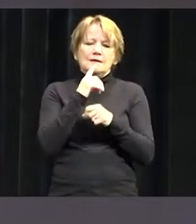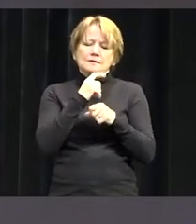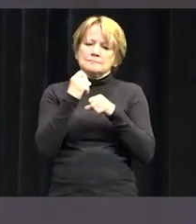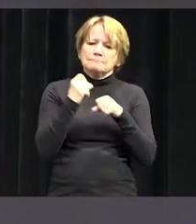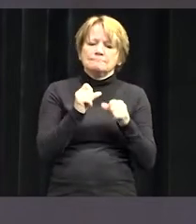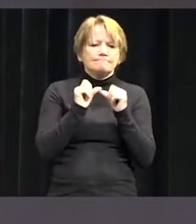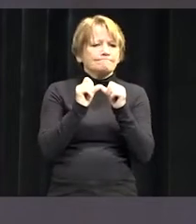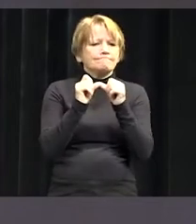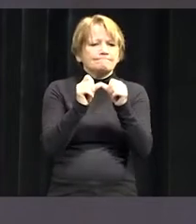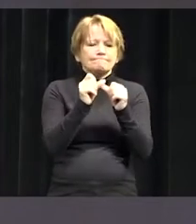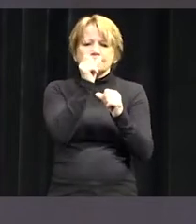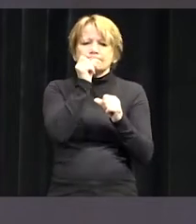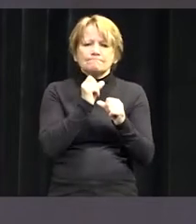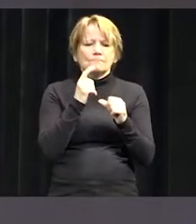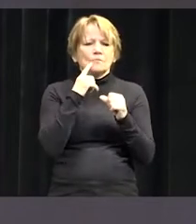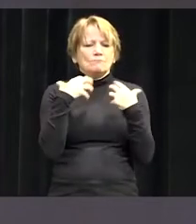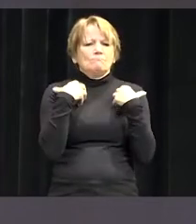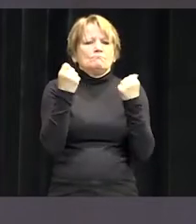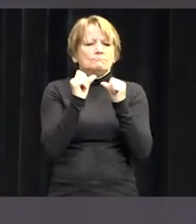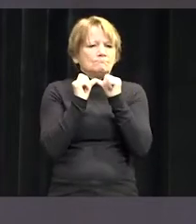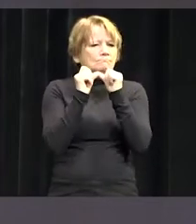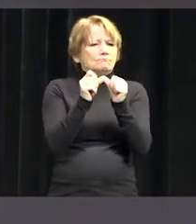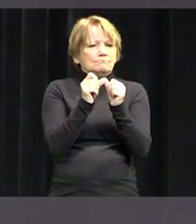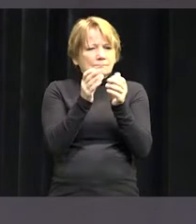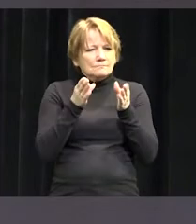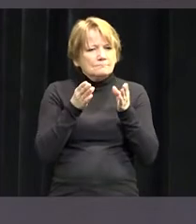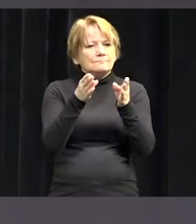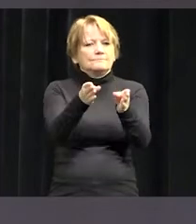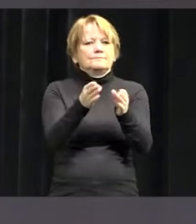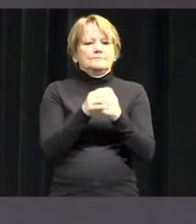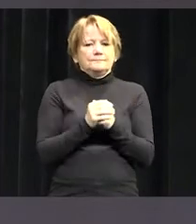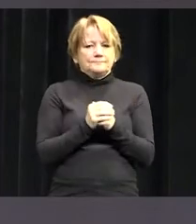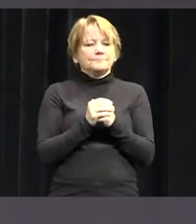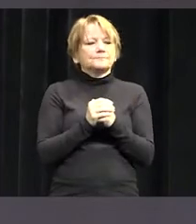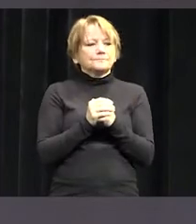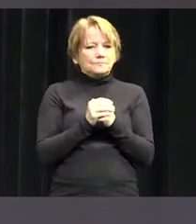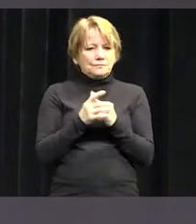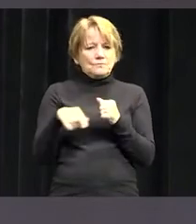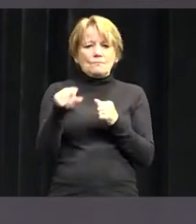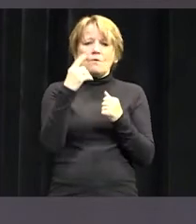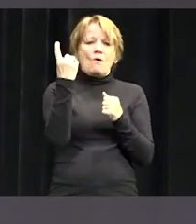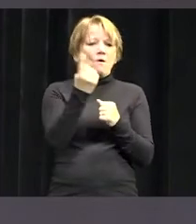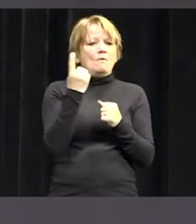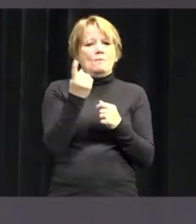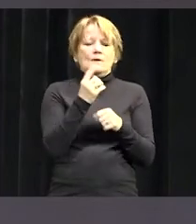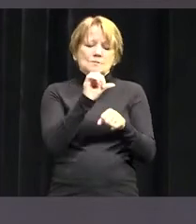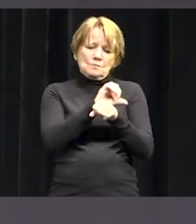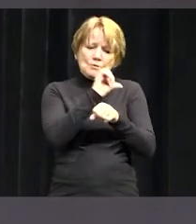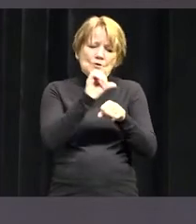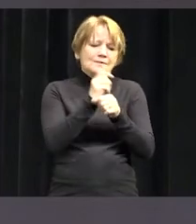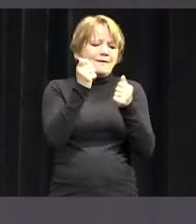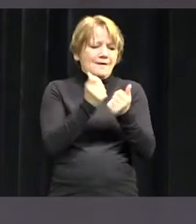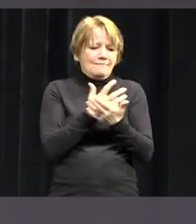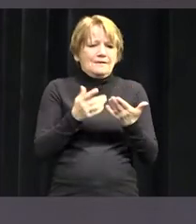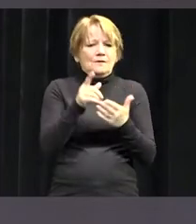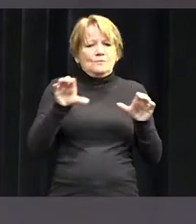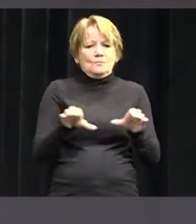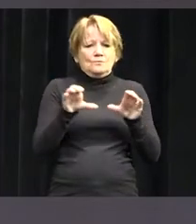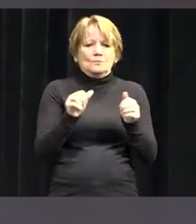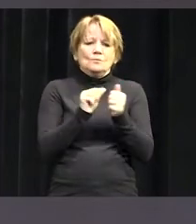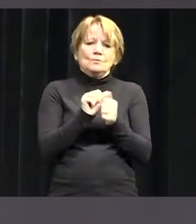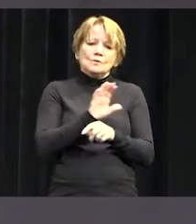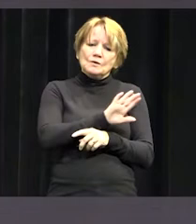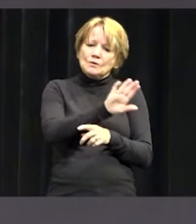whole heart and it shows you all worked non-stop days and nights to